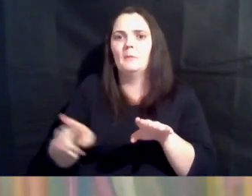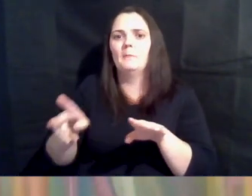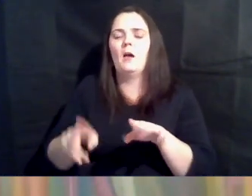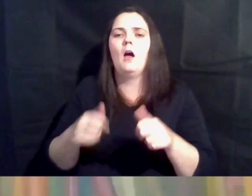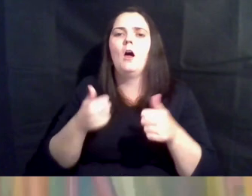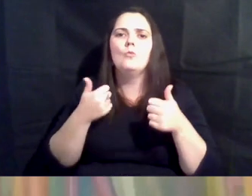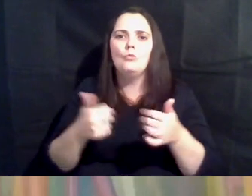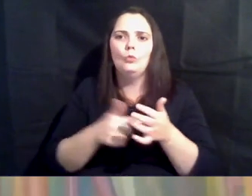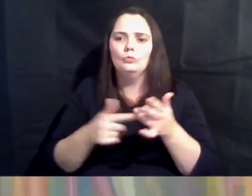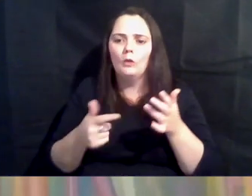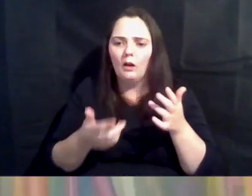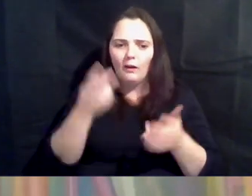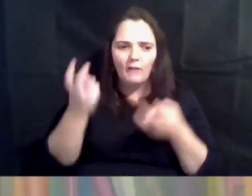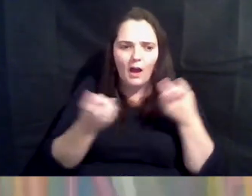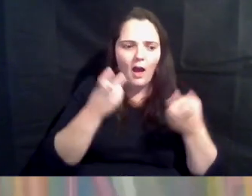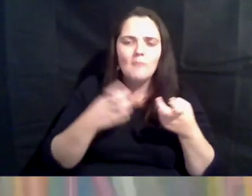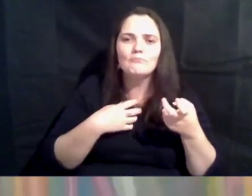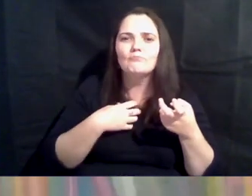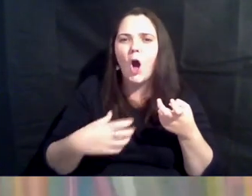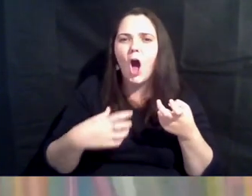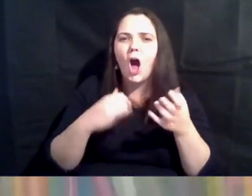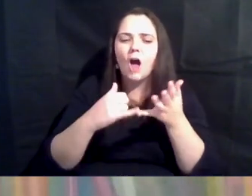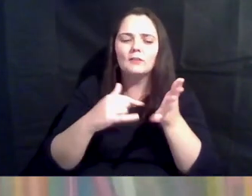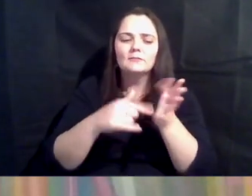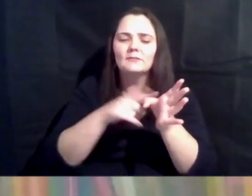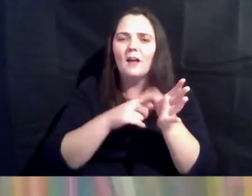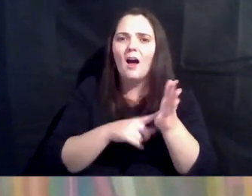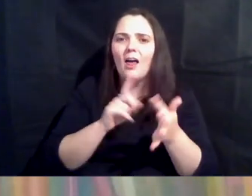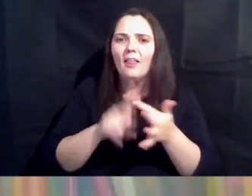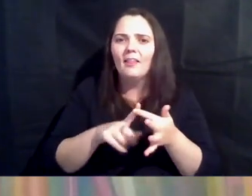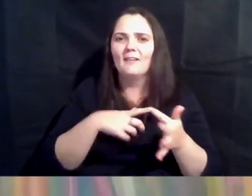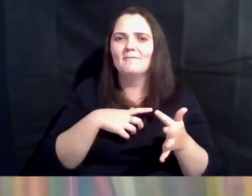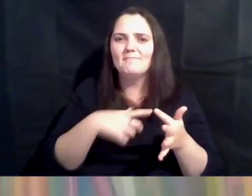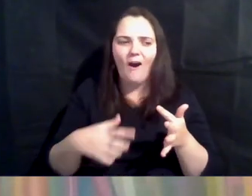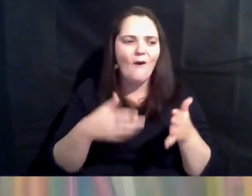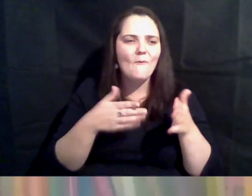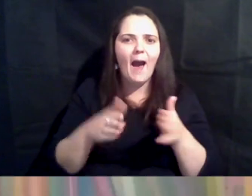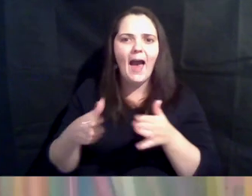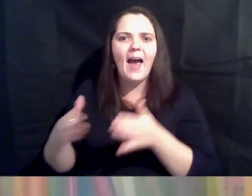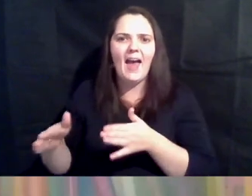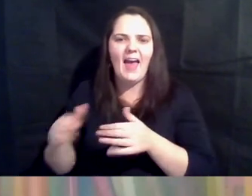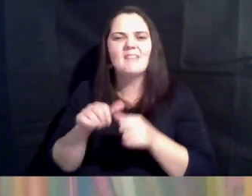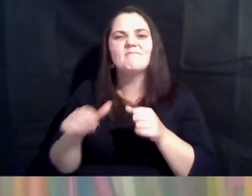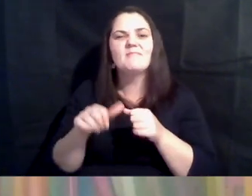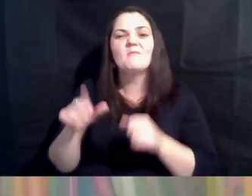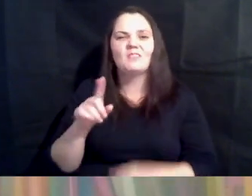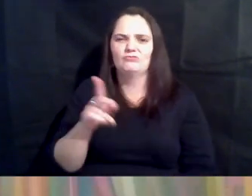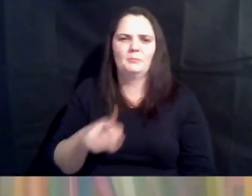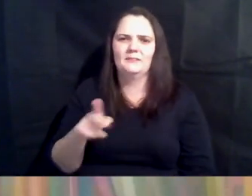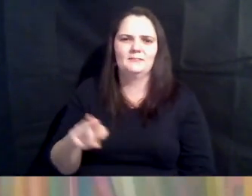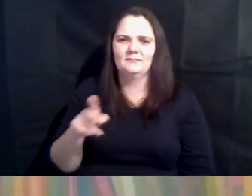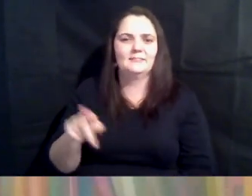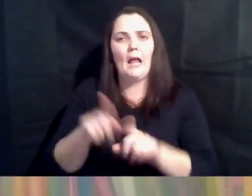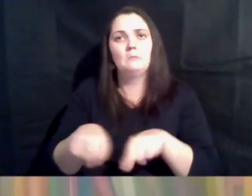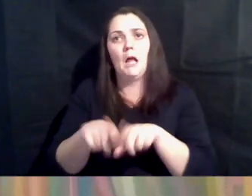Because I just feel like there's a lot of discovery to be had by doing the same thing over and over again. Okay, so let's get into it. I am going